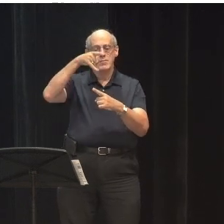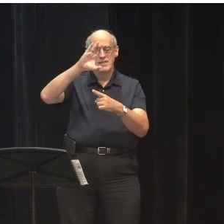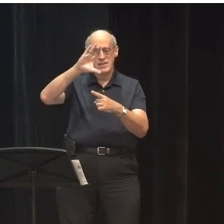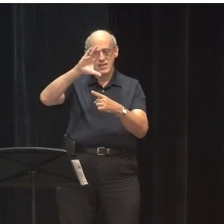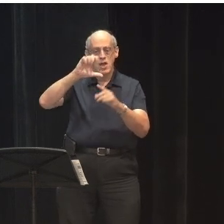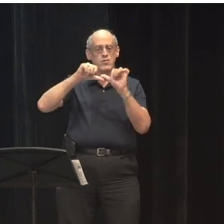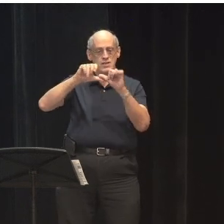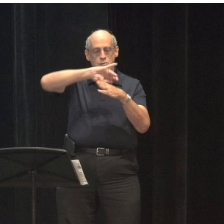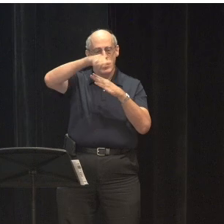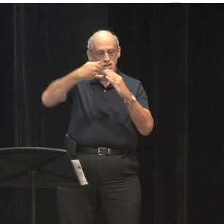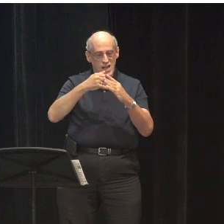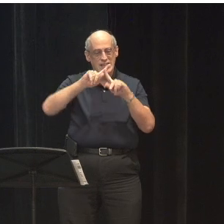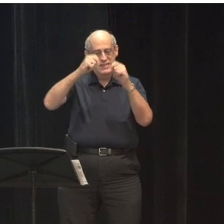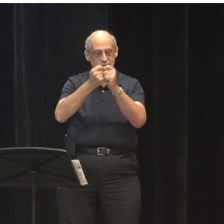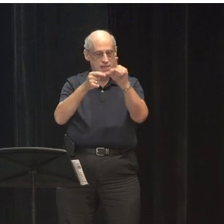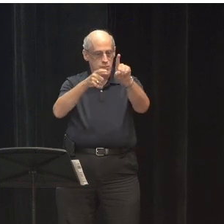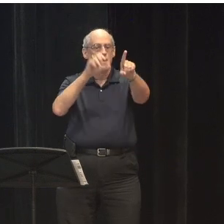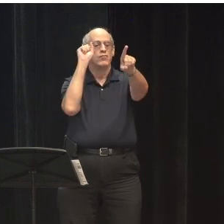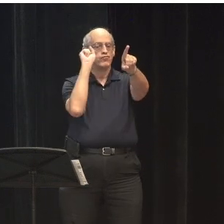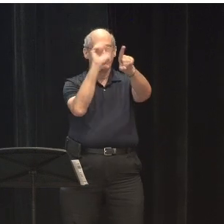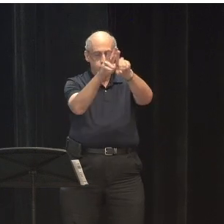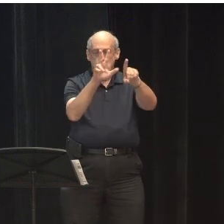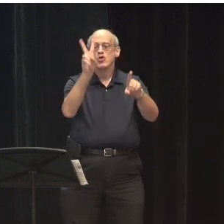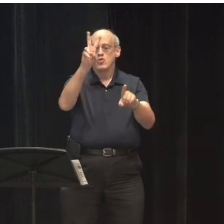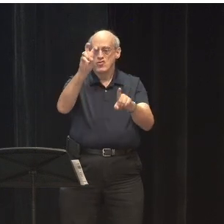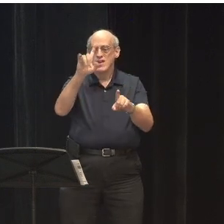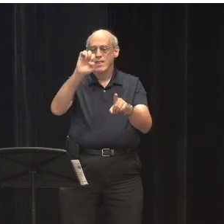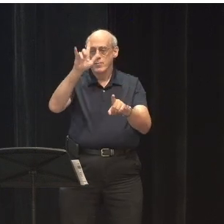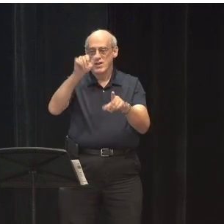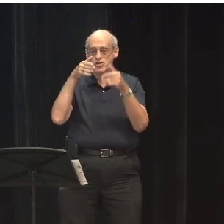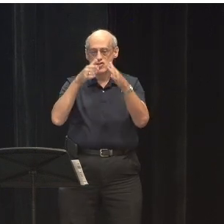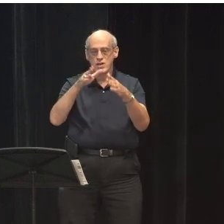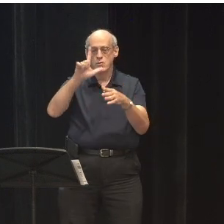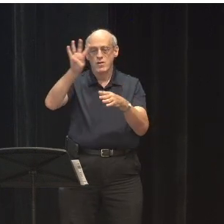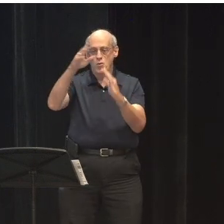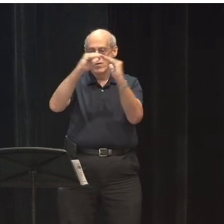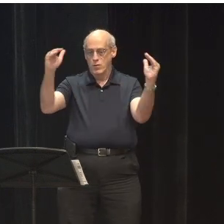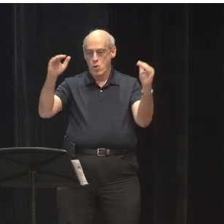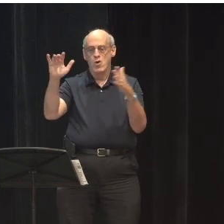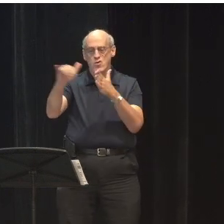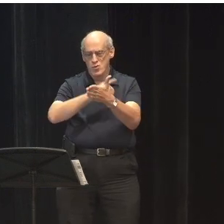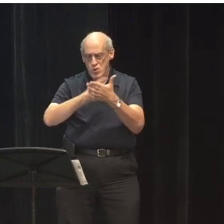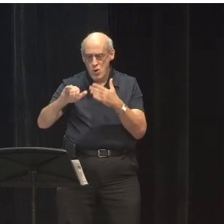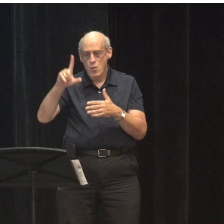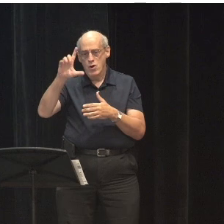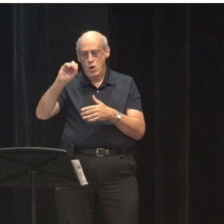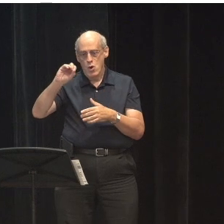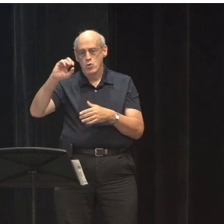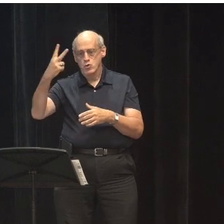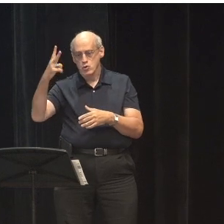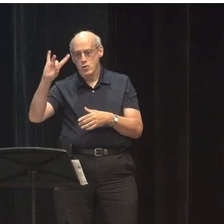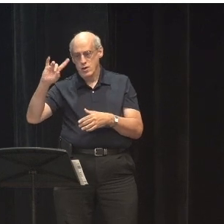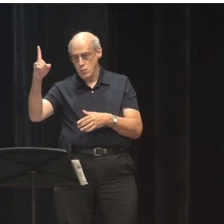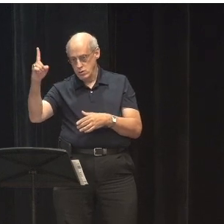City Resiliency Project Team at 200 Liberty Street, 24th floor, New York